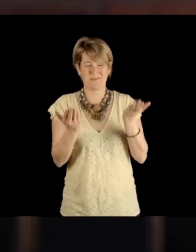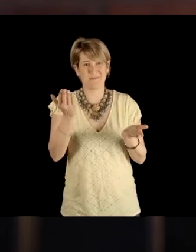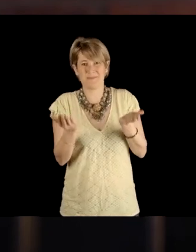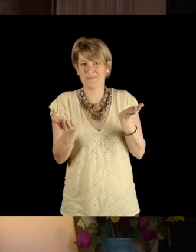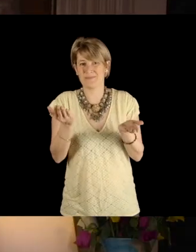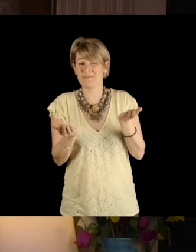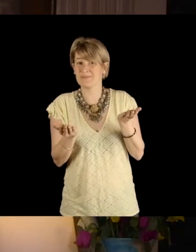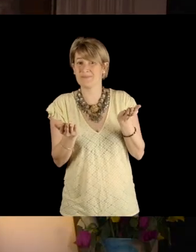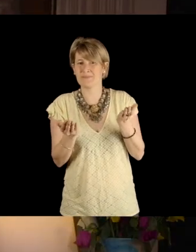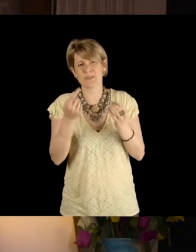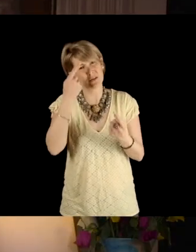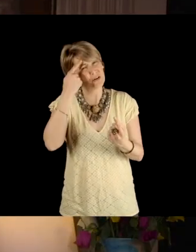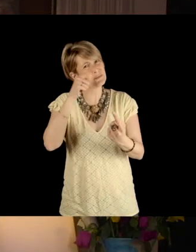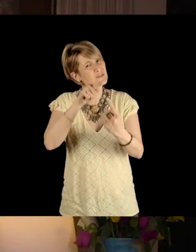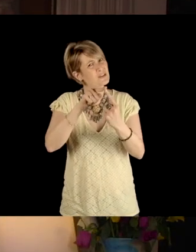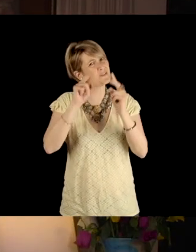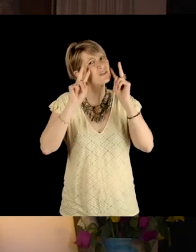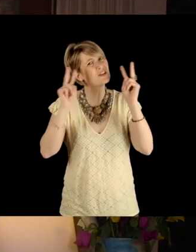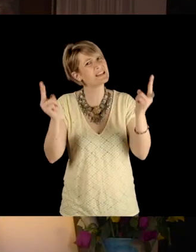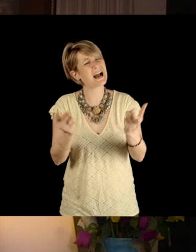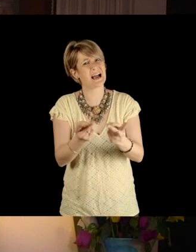don't. We need to make